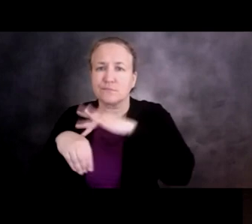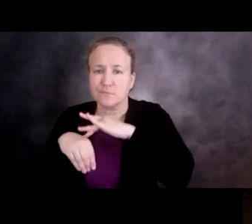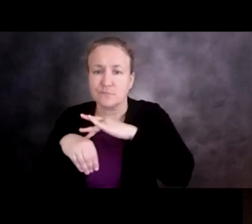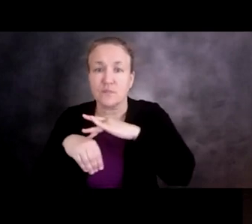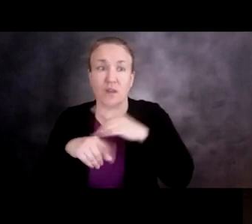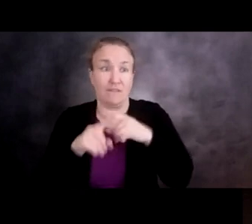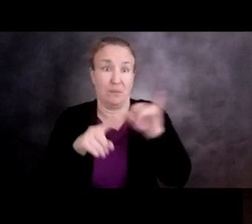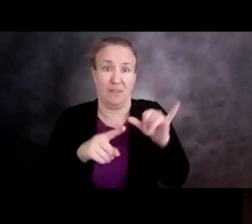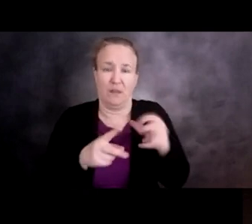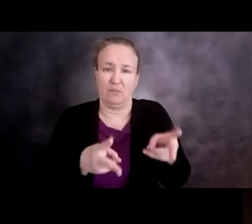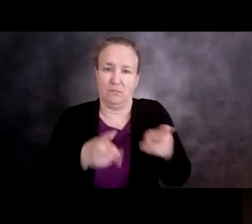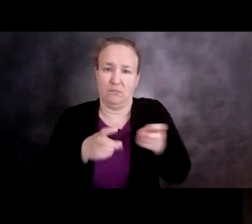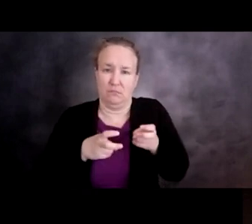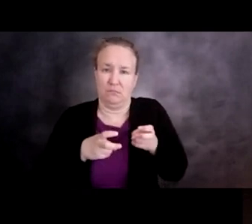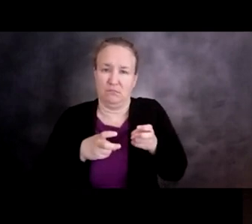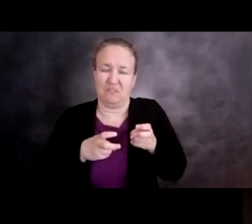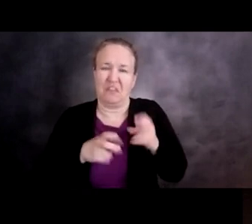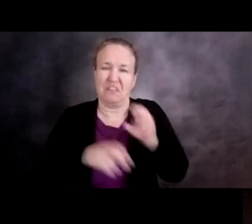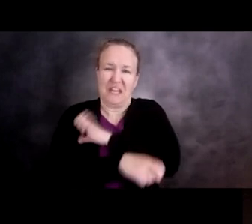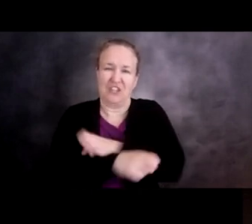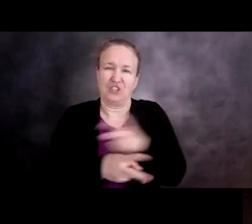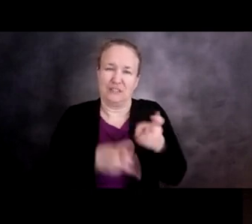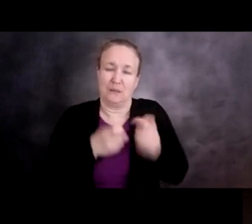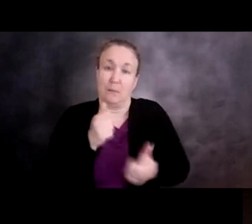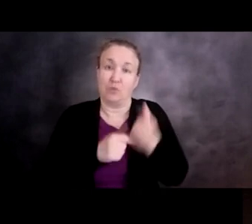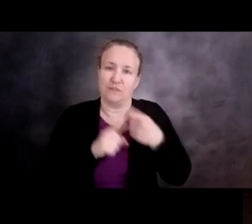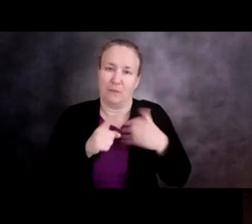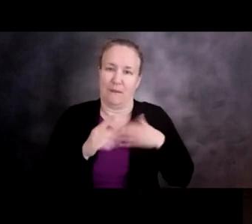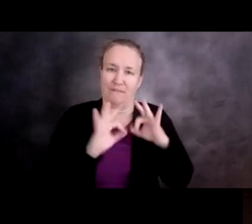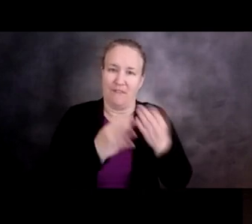from that the energy mostly from my family.